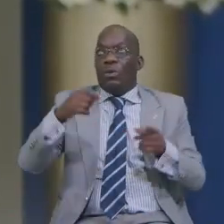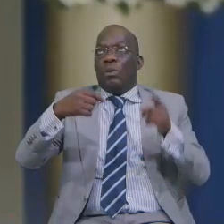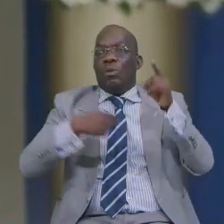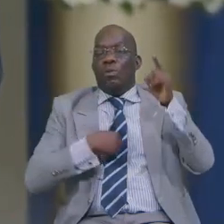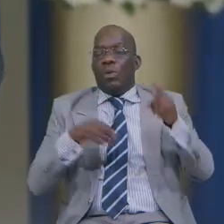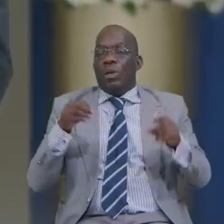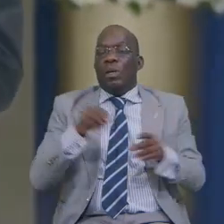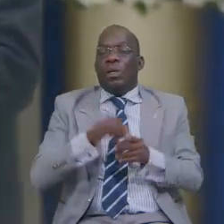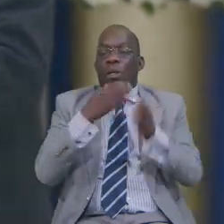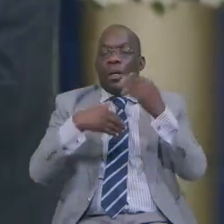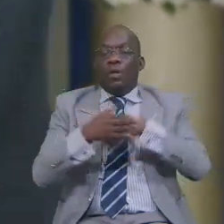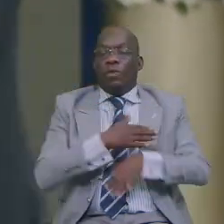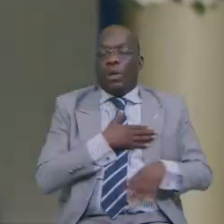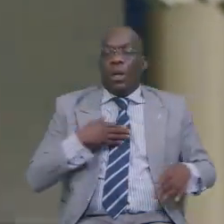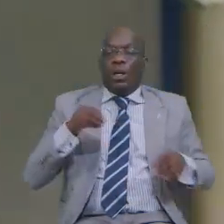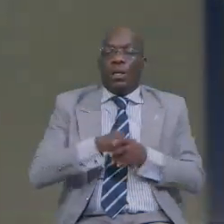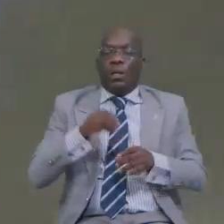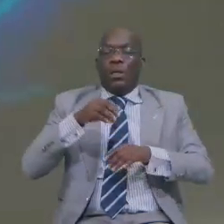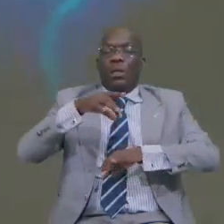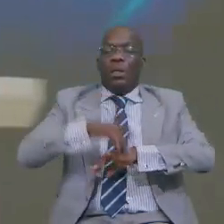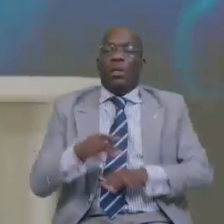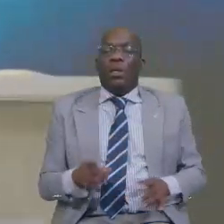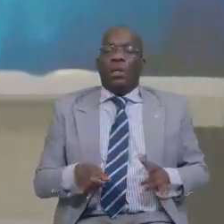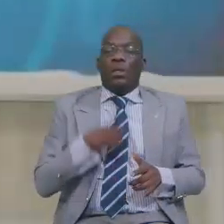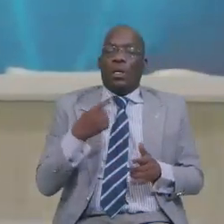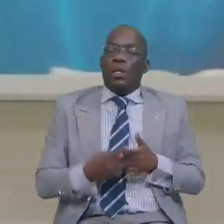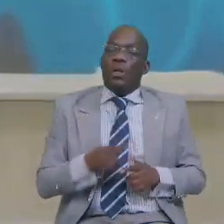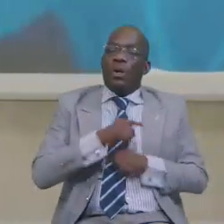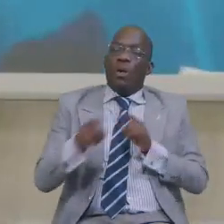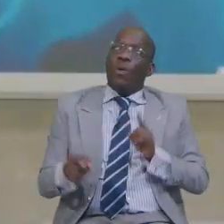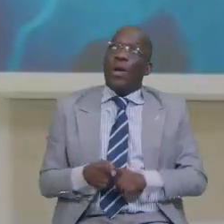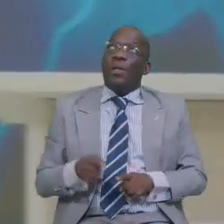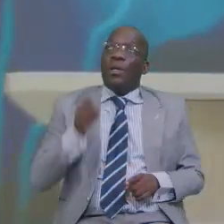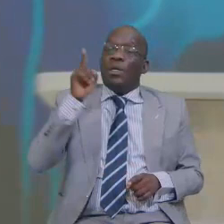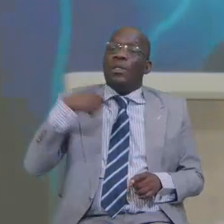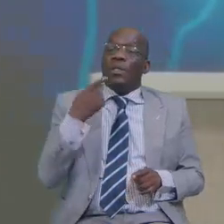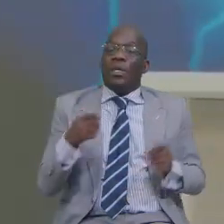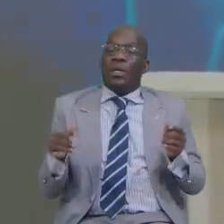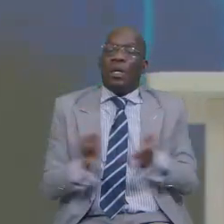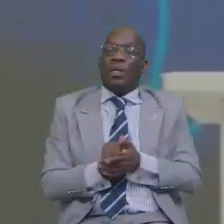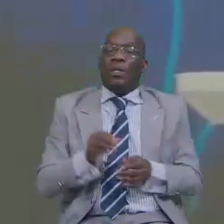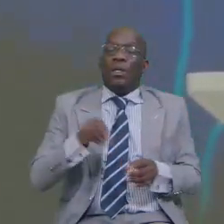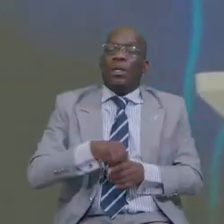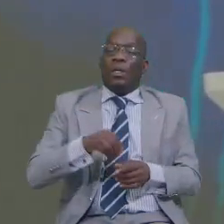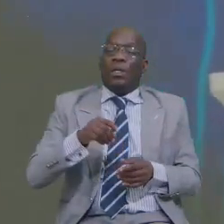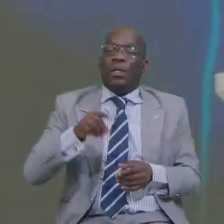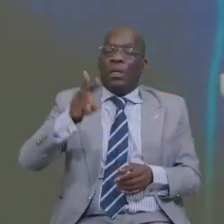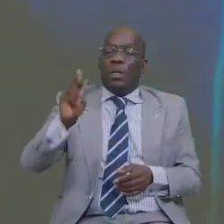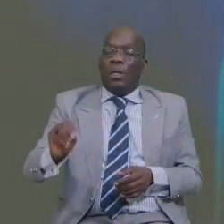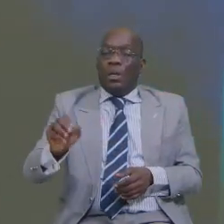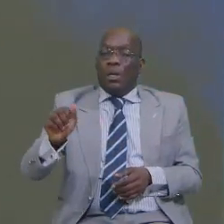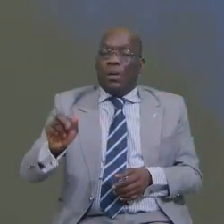in earth. And then when he said that, if you read Mark and Luke, he went back to